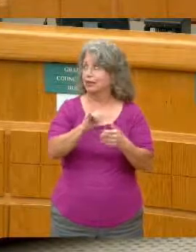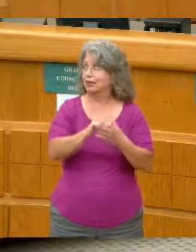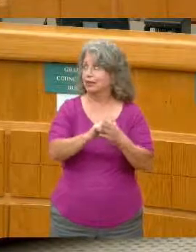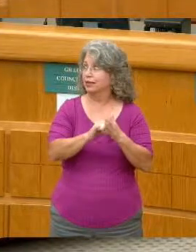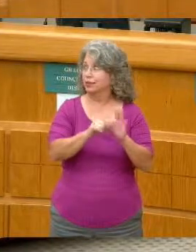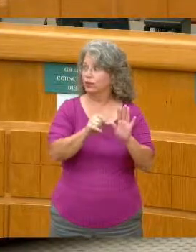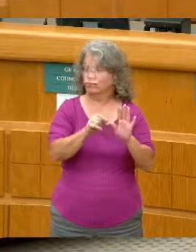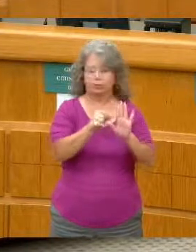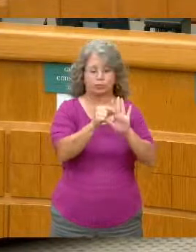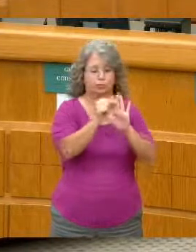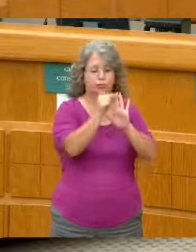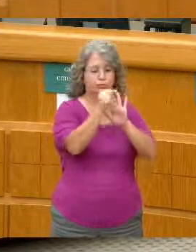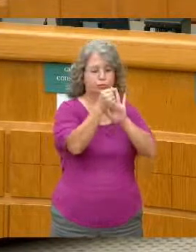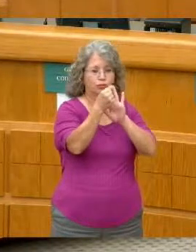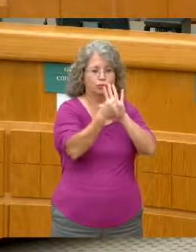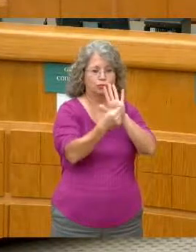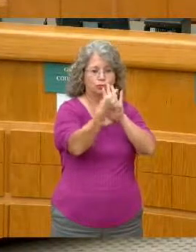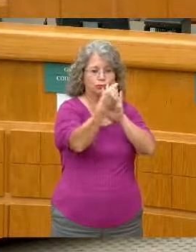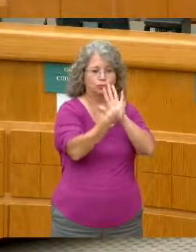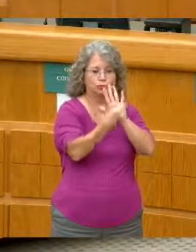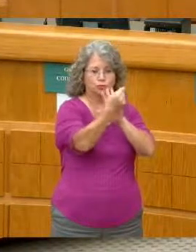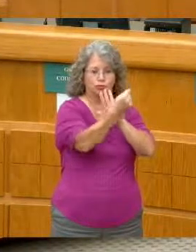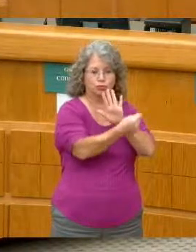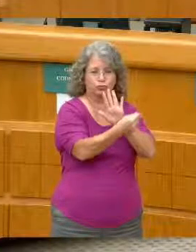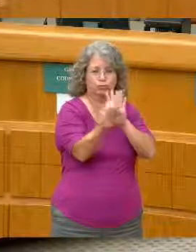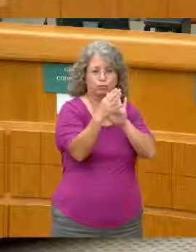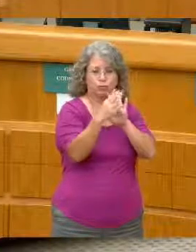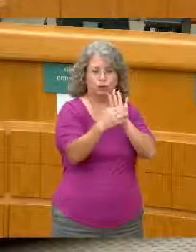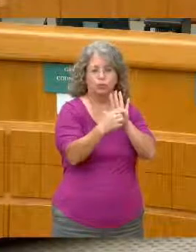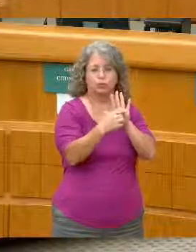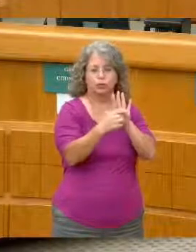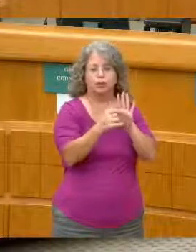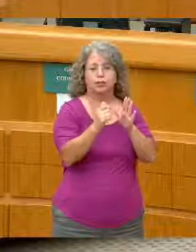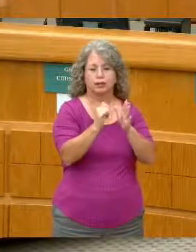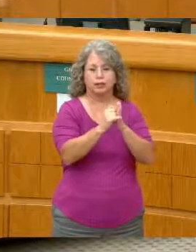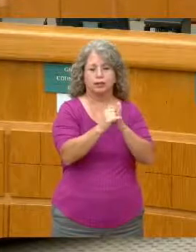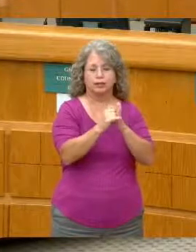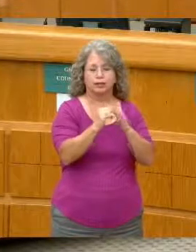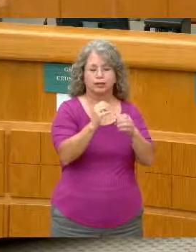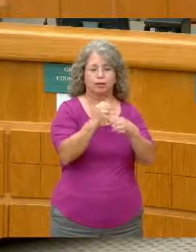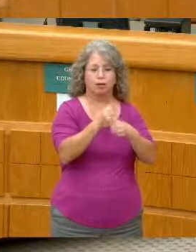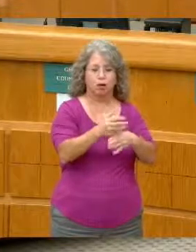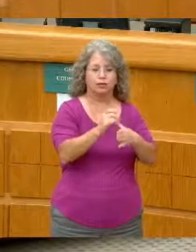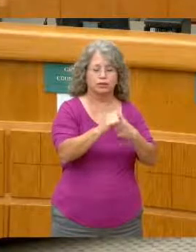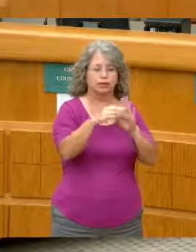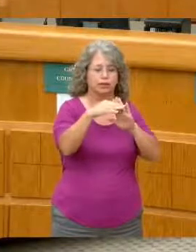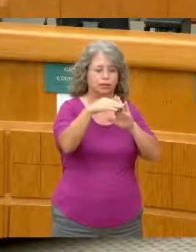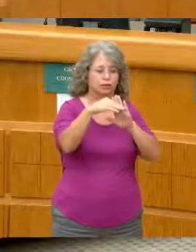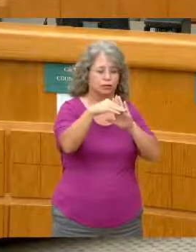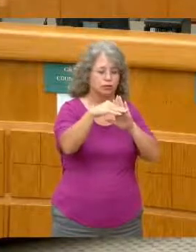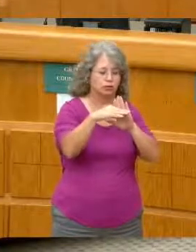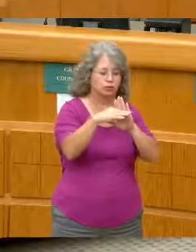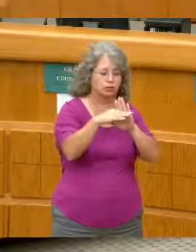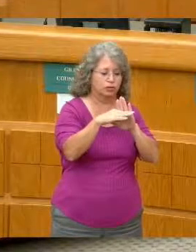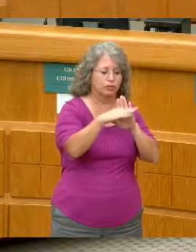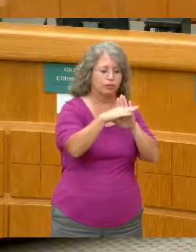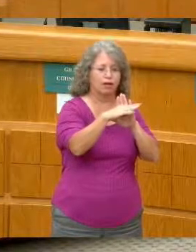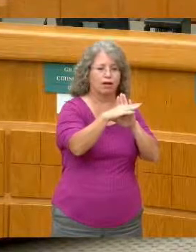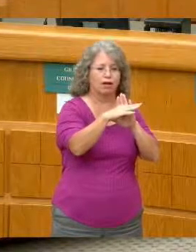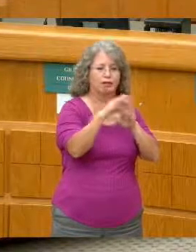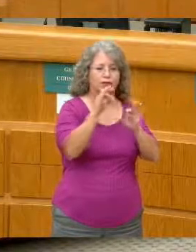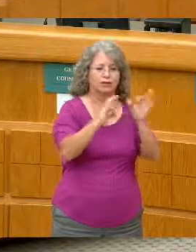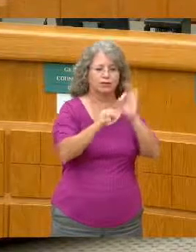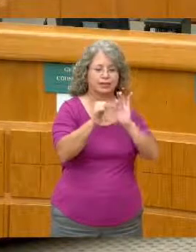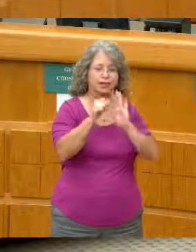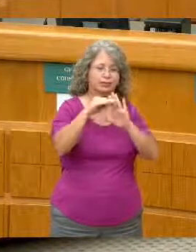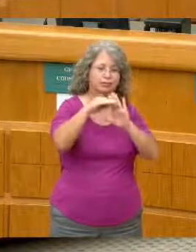those cases are in the bars over here. So with that increase of 269, it's causing this line to kind of level off instead